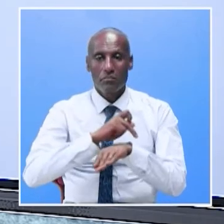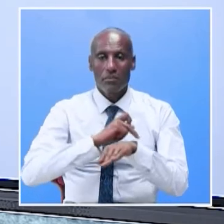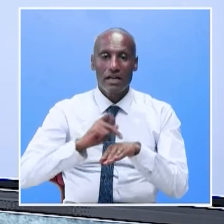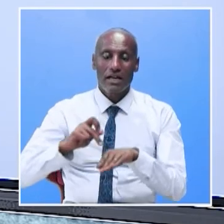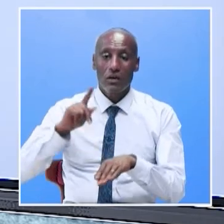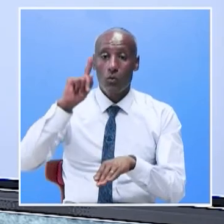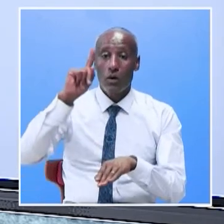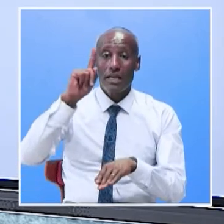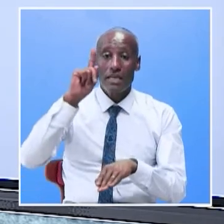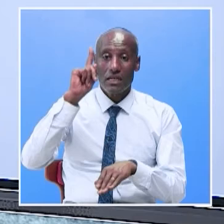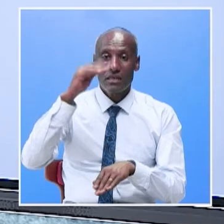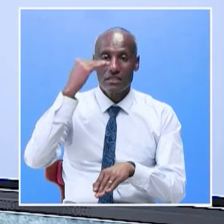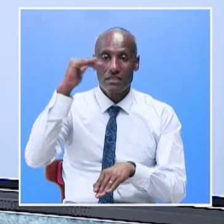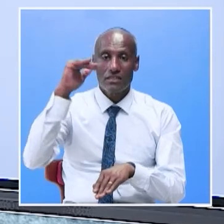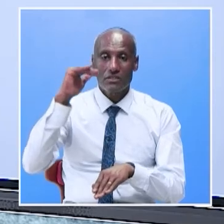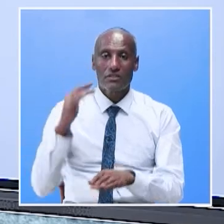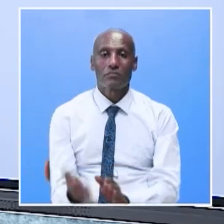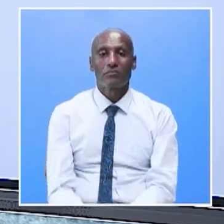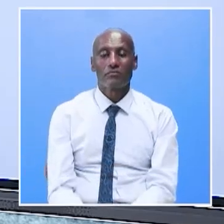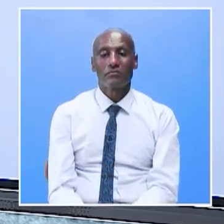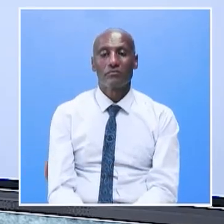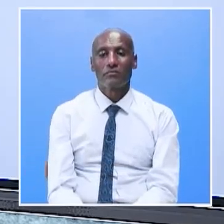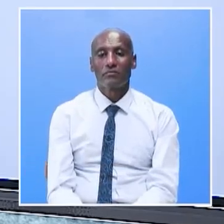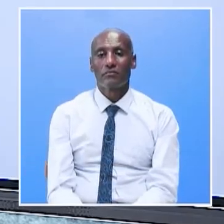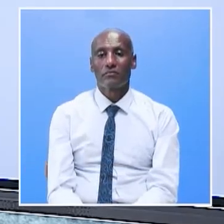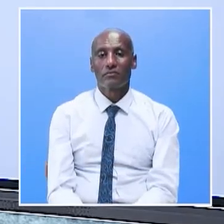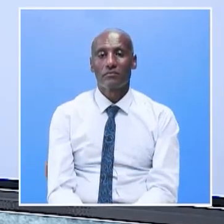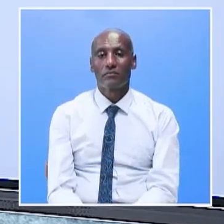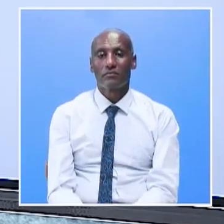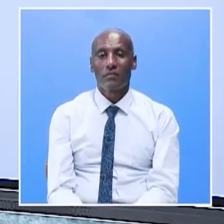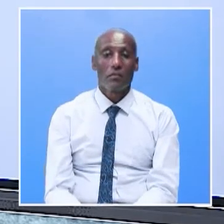to bed blank 1:30. We can say here p.m.